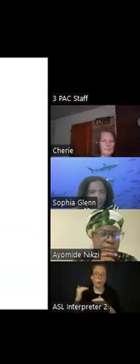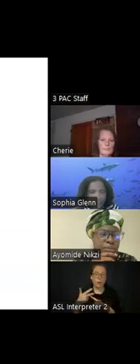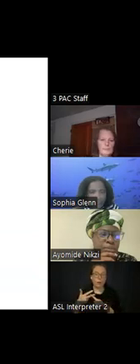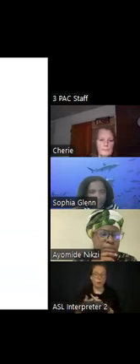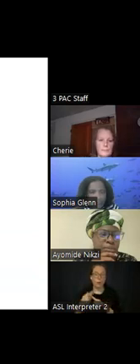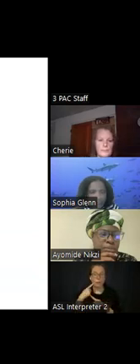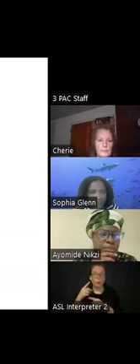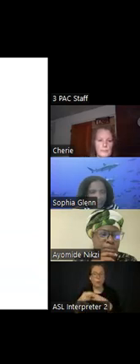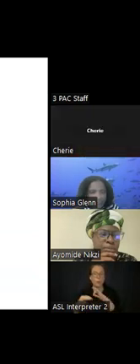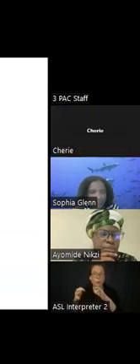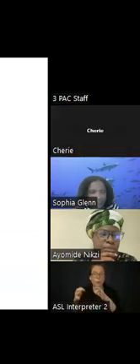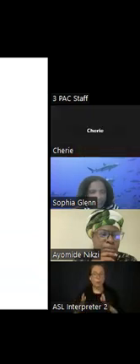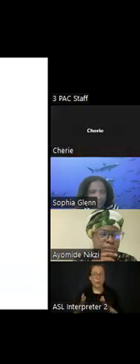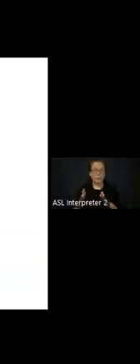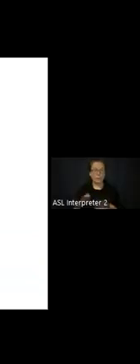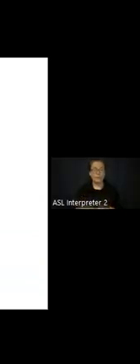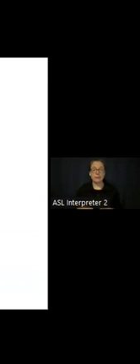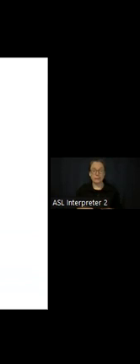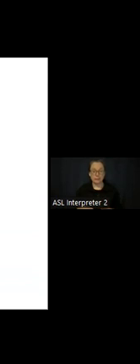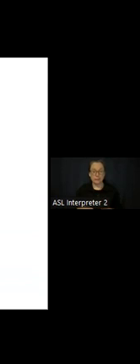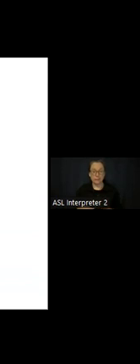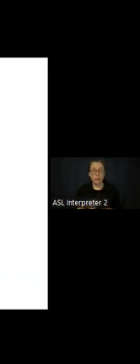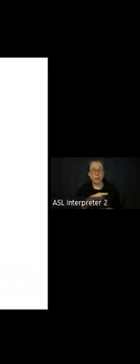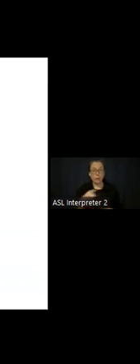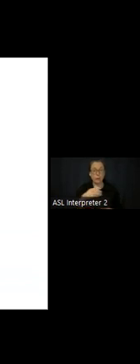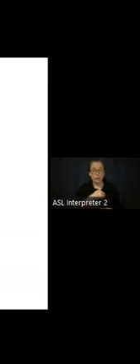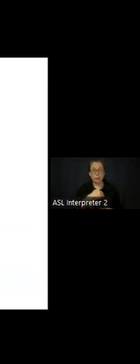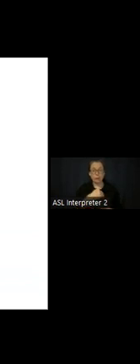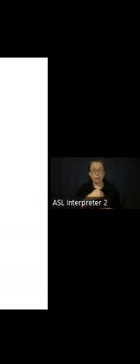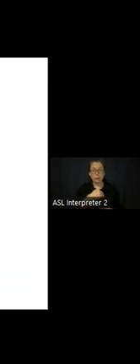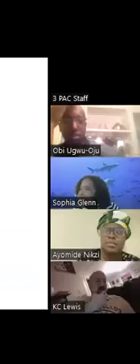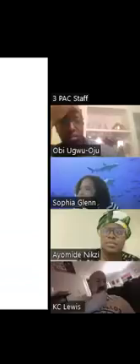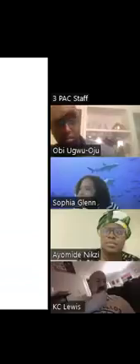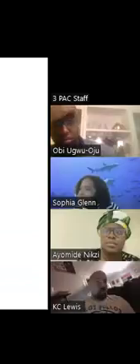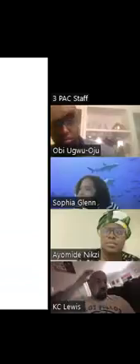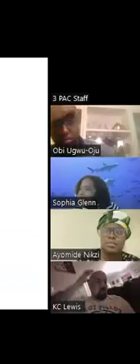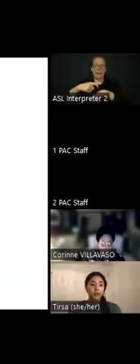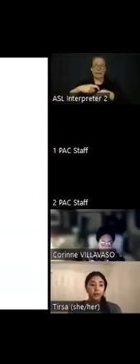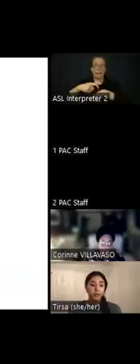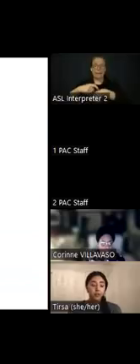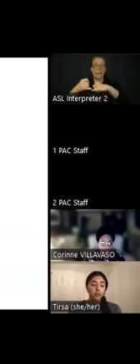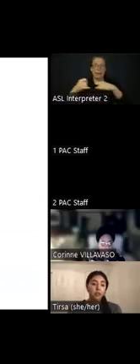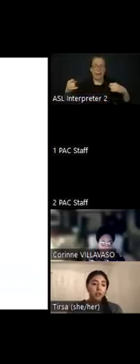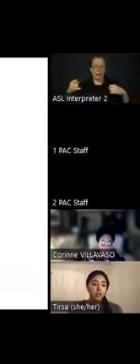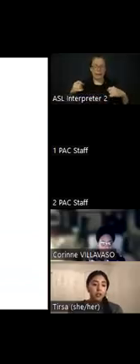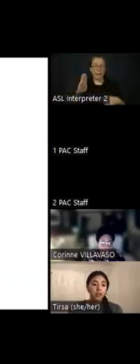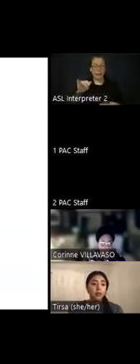replacement is found. These members shall be given a definite timeline by necessary staff board